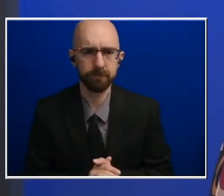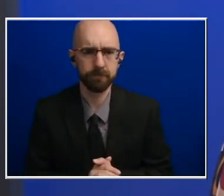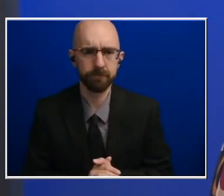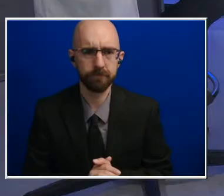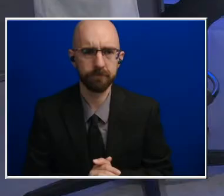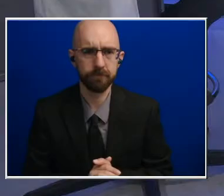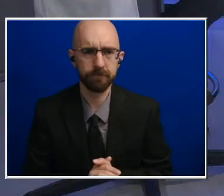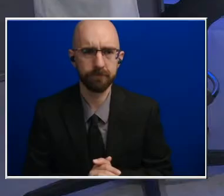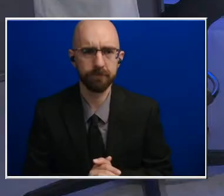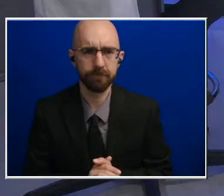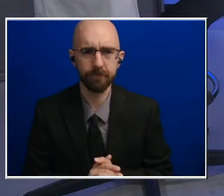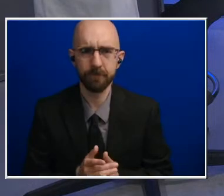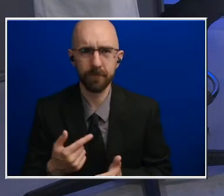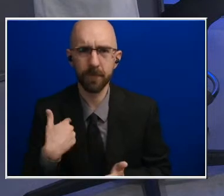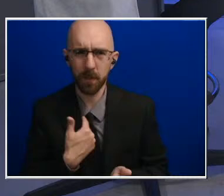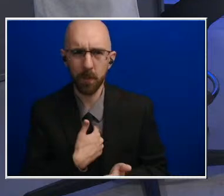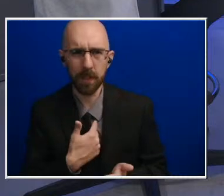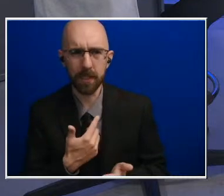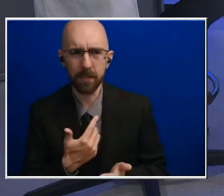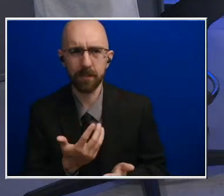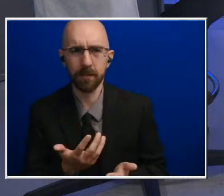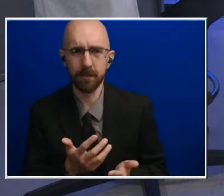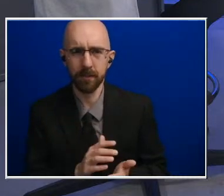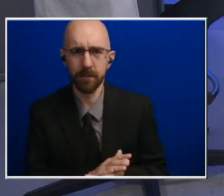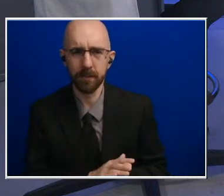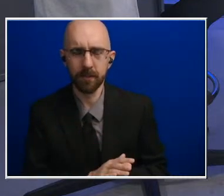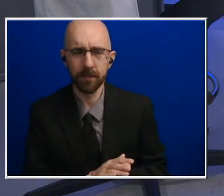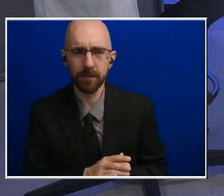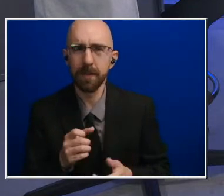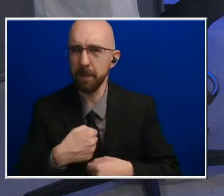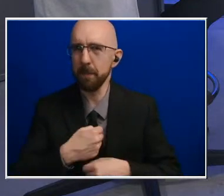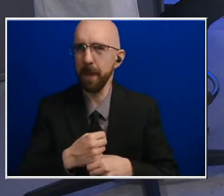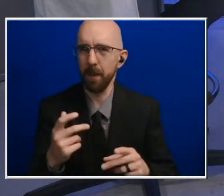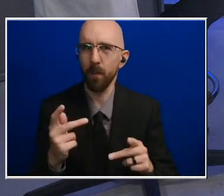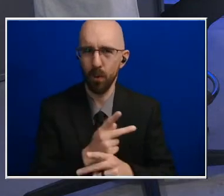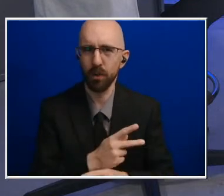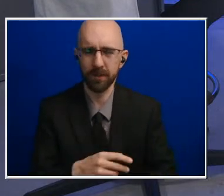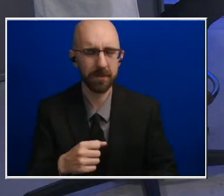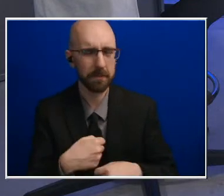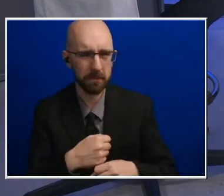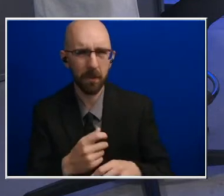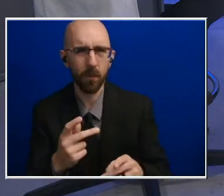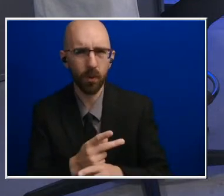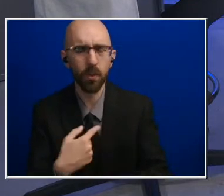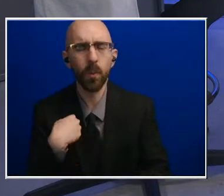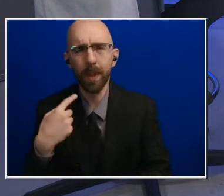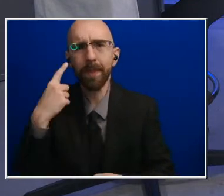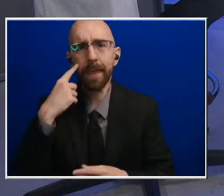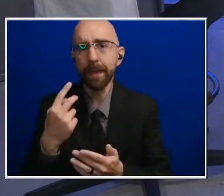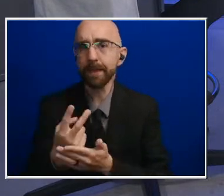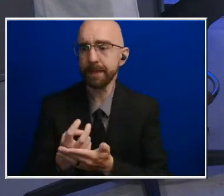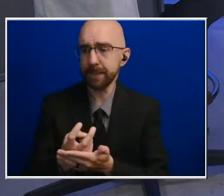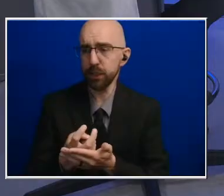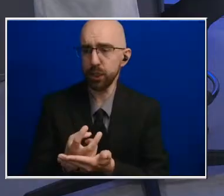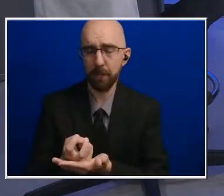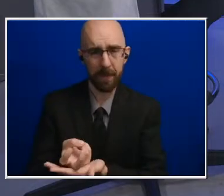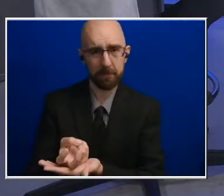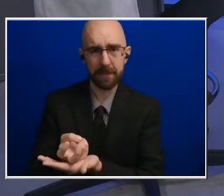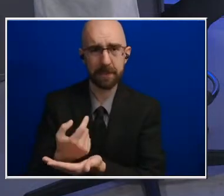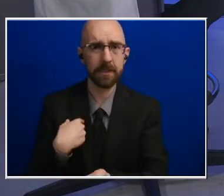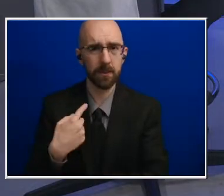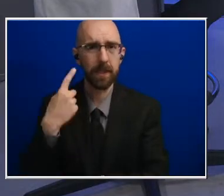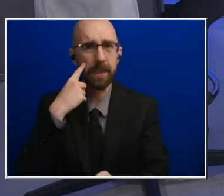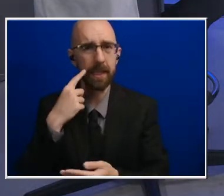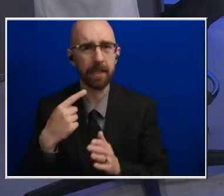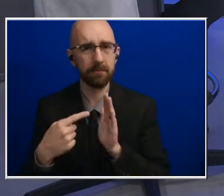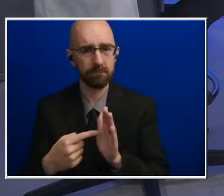when we think So it made it worse. it made it worse. It made it worse. Yes. And when we think seizures or when we think epilepsy, we naturally think the symptom of a seizure. Are there